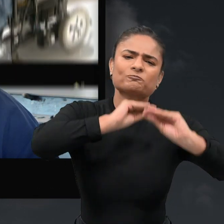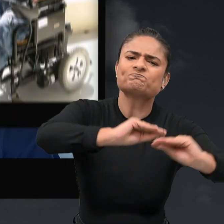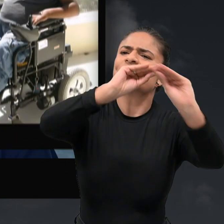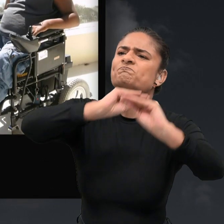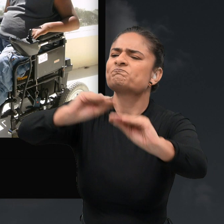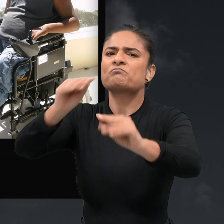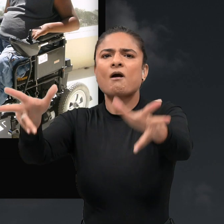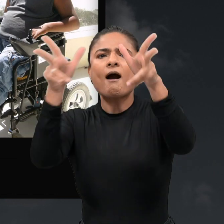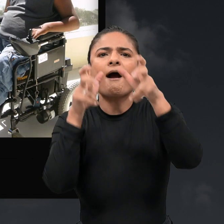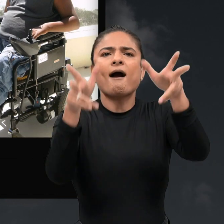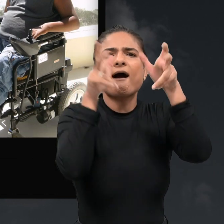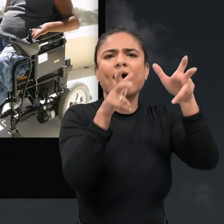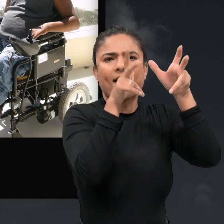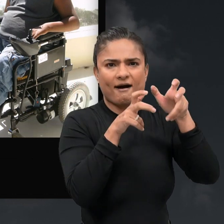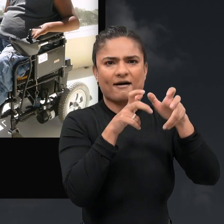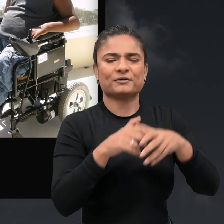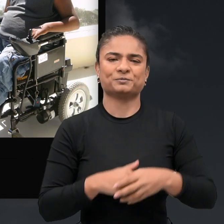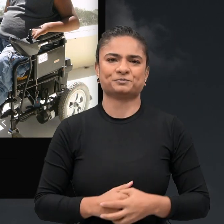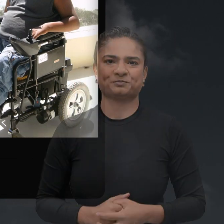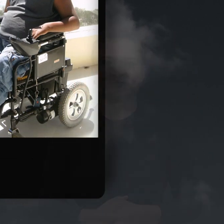ons wil ook mense educate.